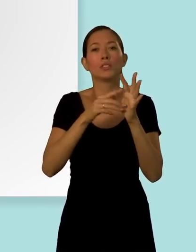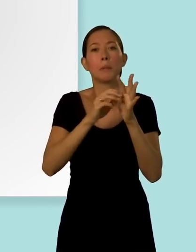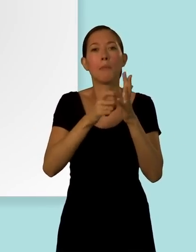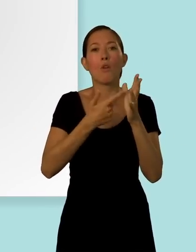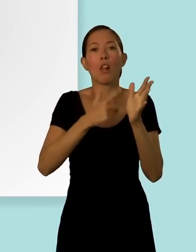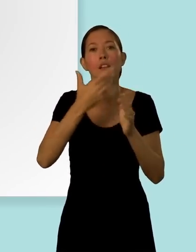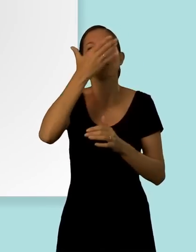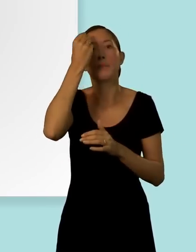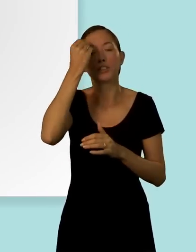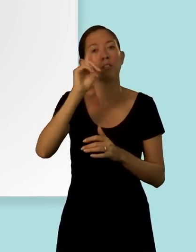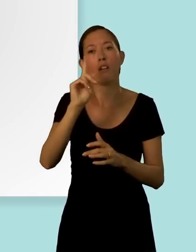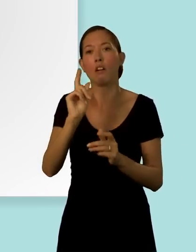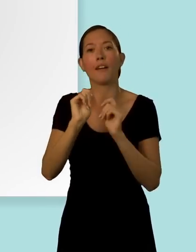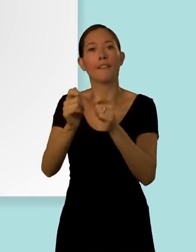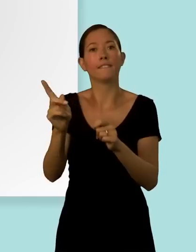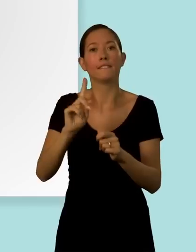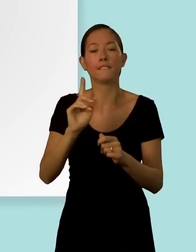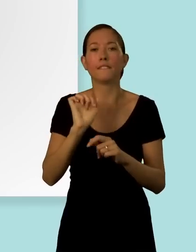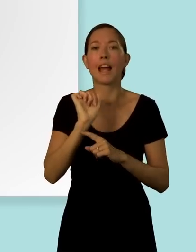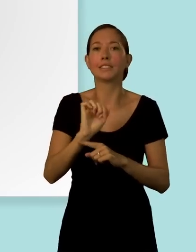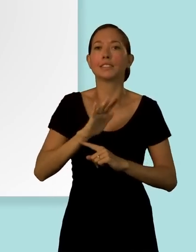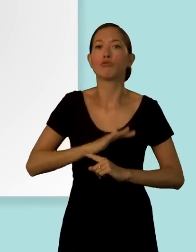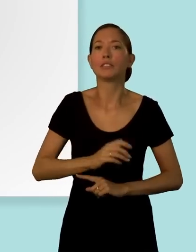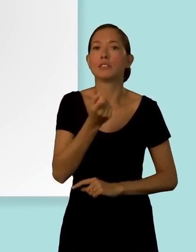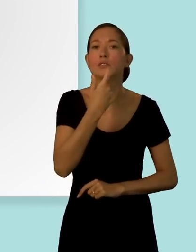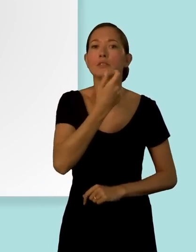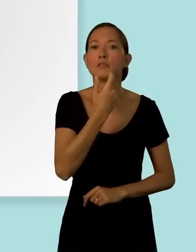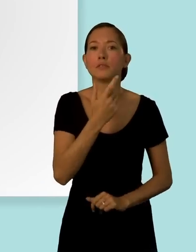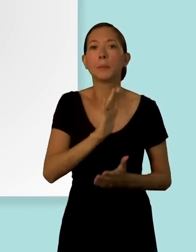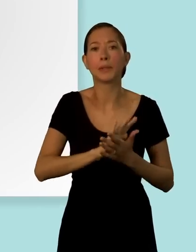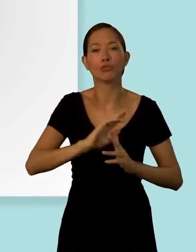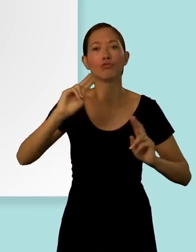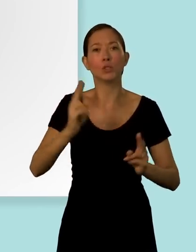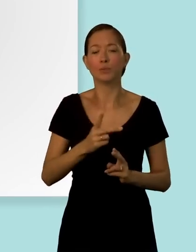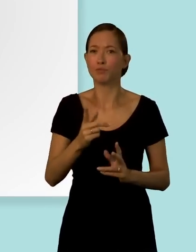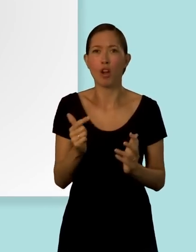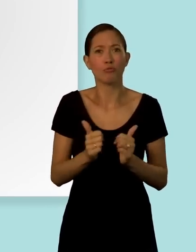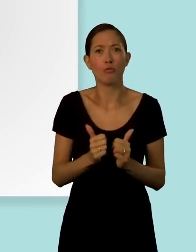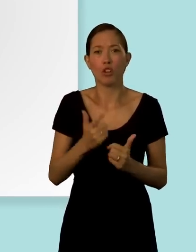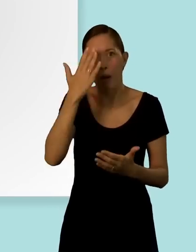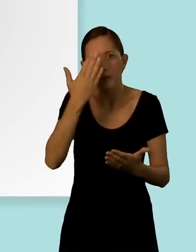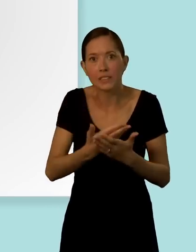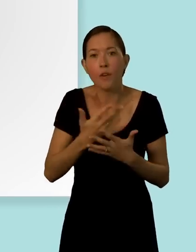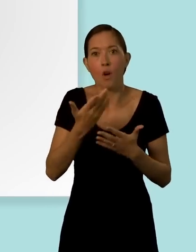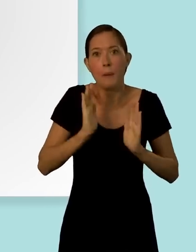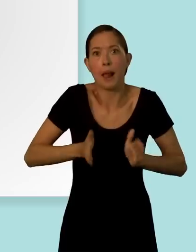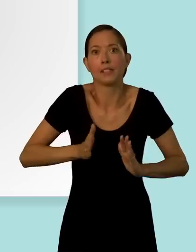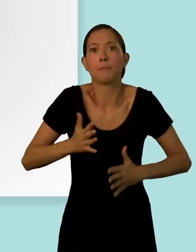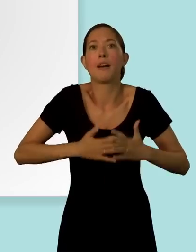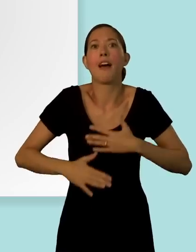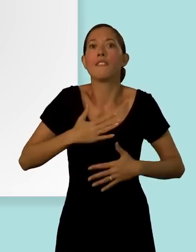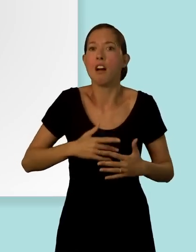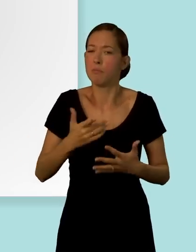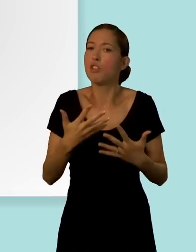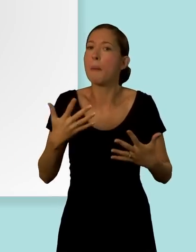be prescribed antidepressant medication. This can help to reduce some of the inappropriate, obsessive or compulsive